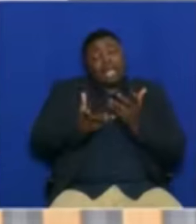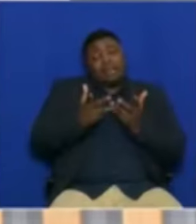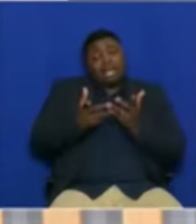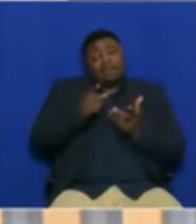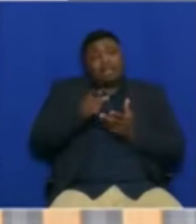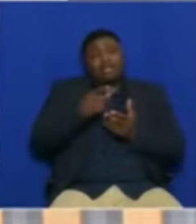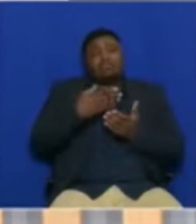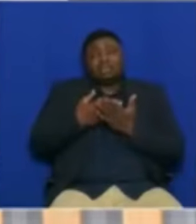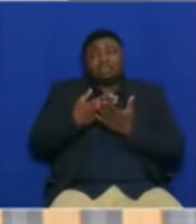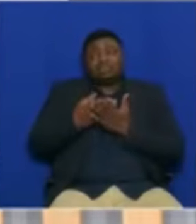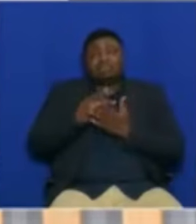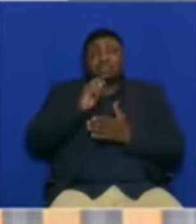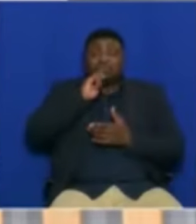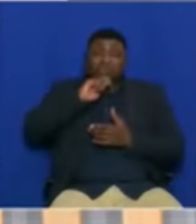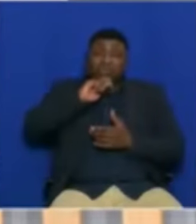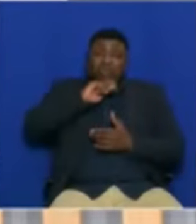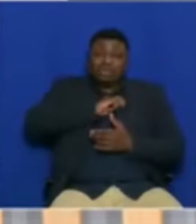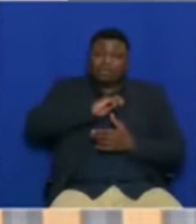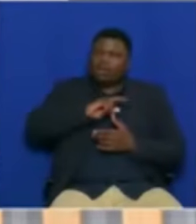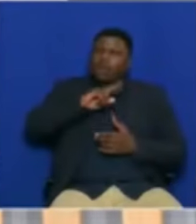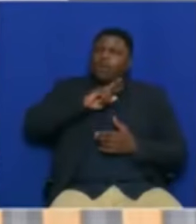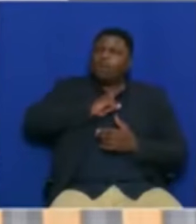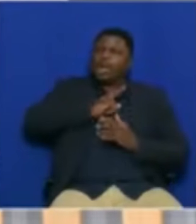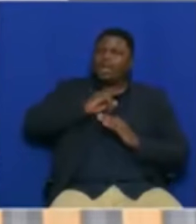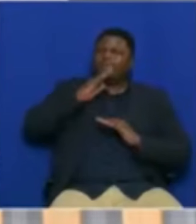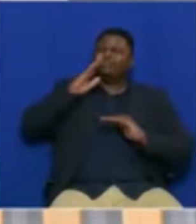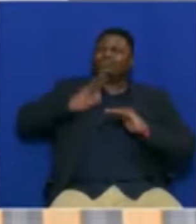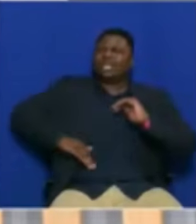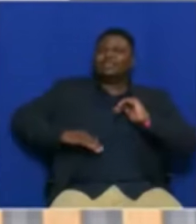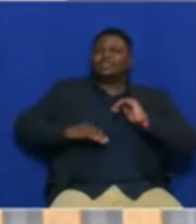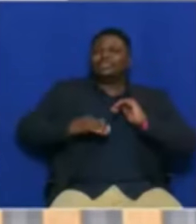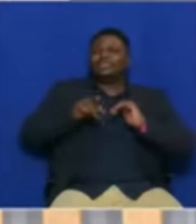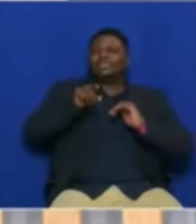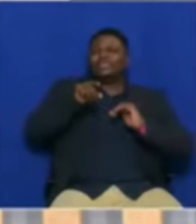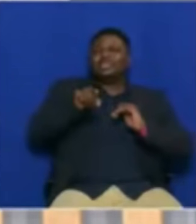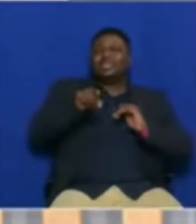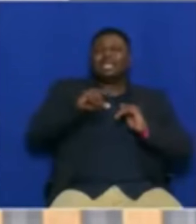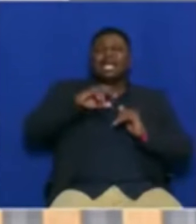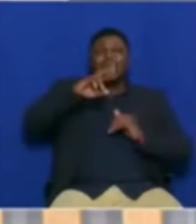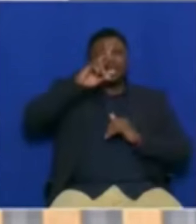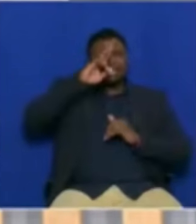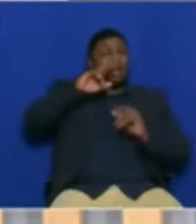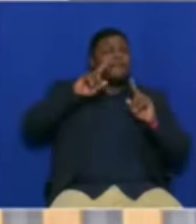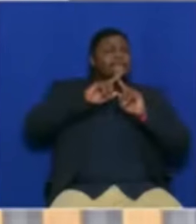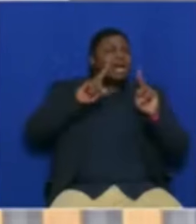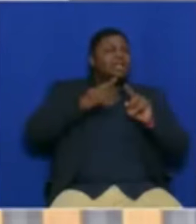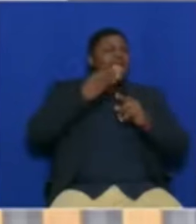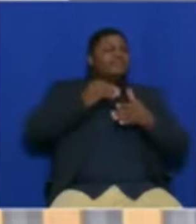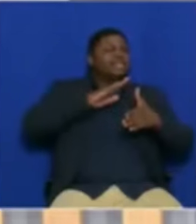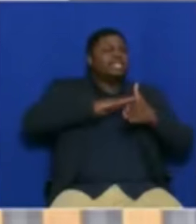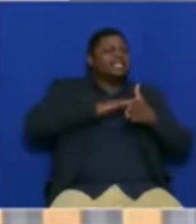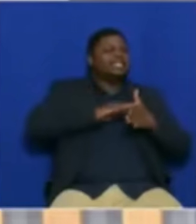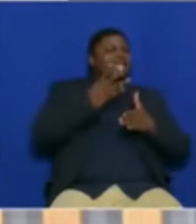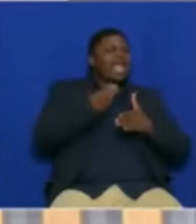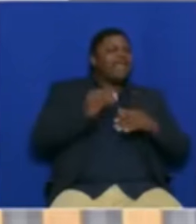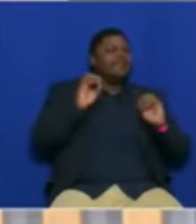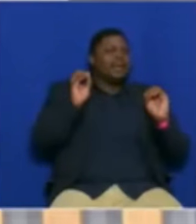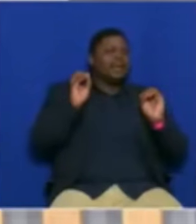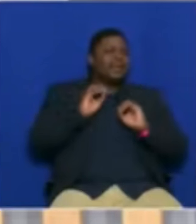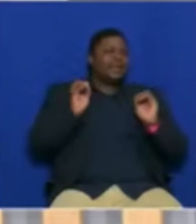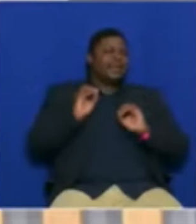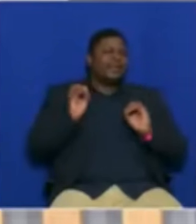to charge her with that when you have absolutely no basis, but also considering that you understand she could not have been